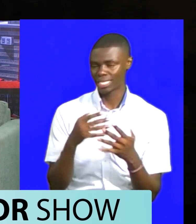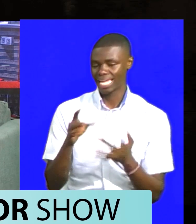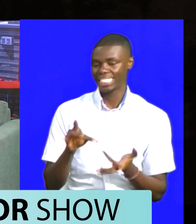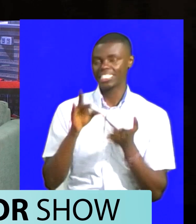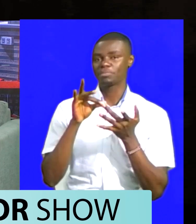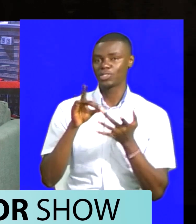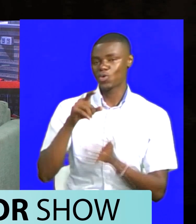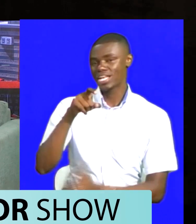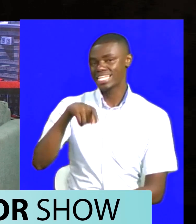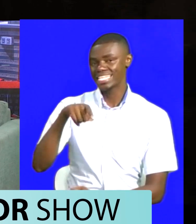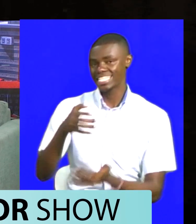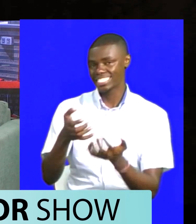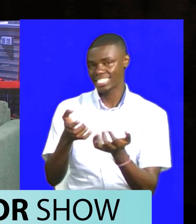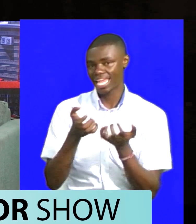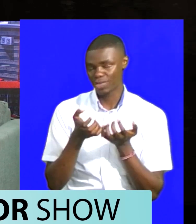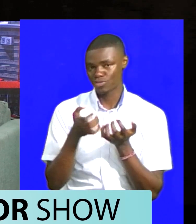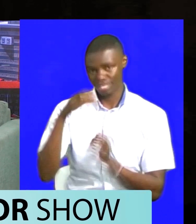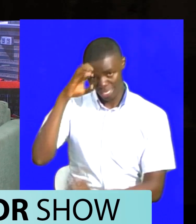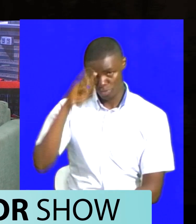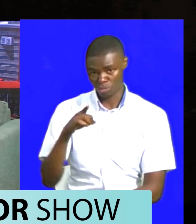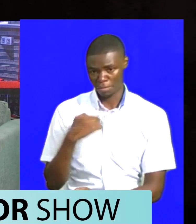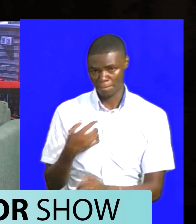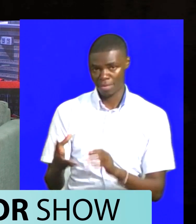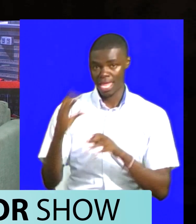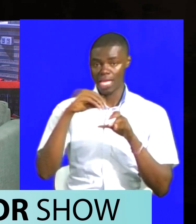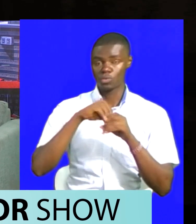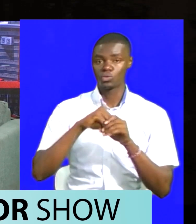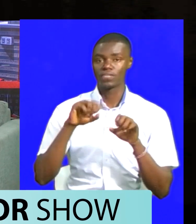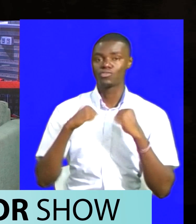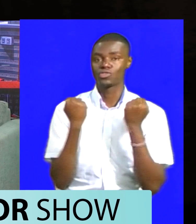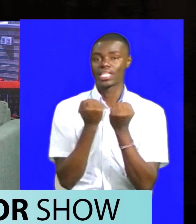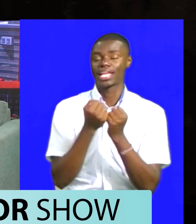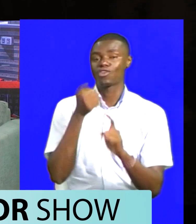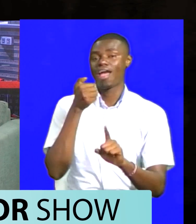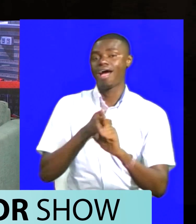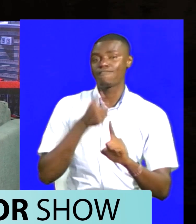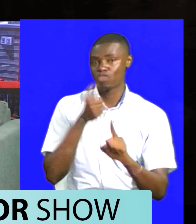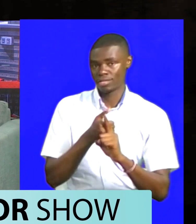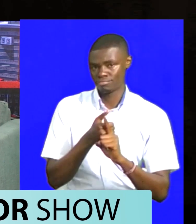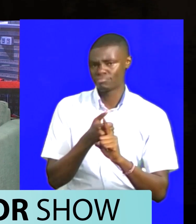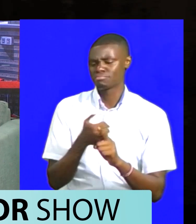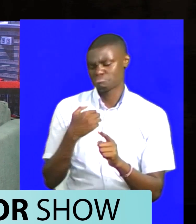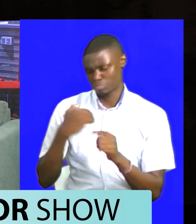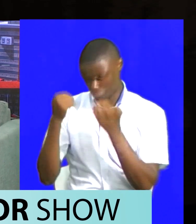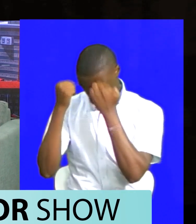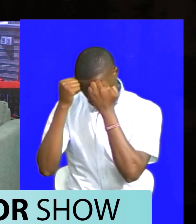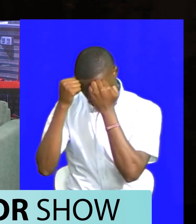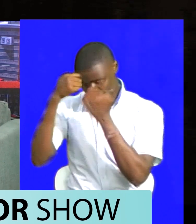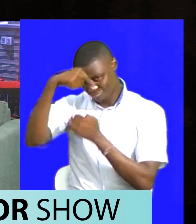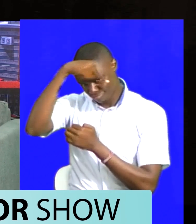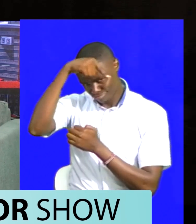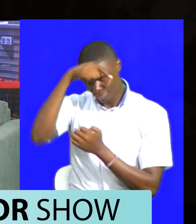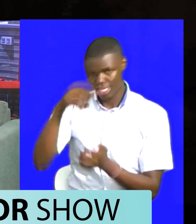needs education. I'm also an inclusive societal advocate, and apart from studying bachelor's in special